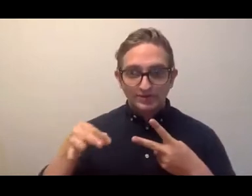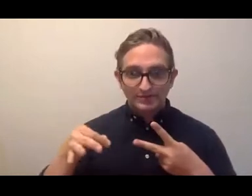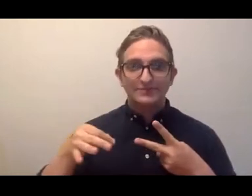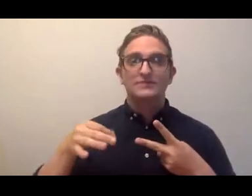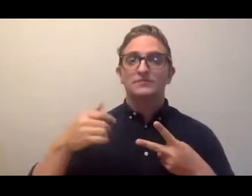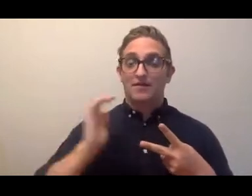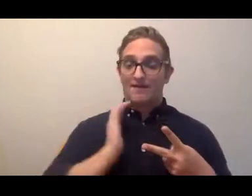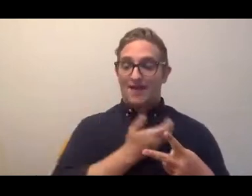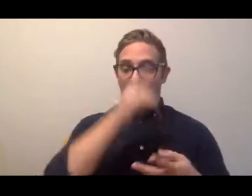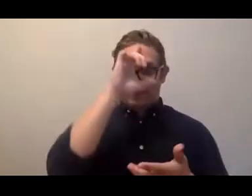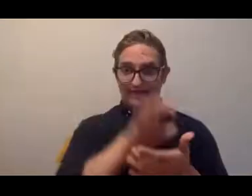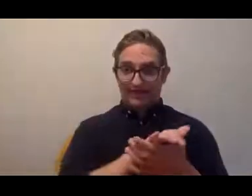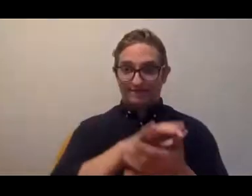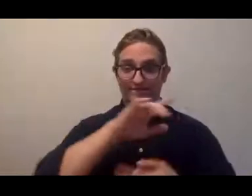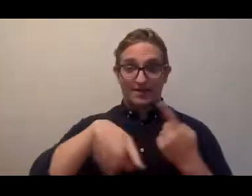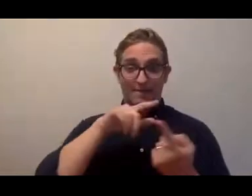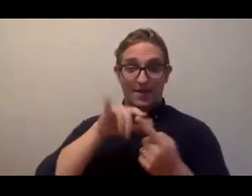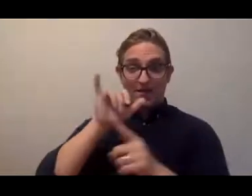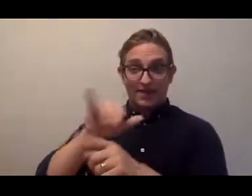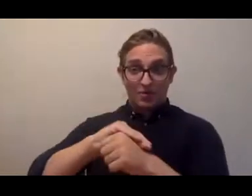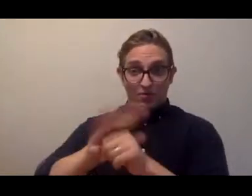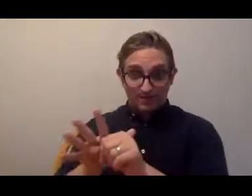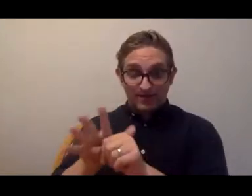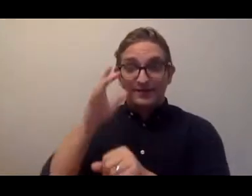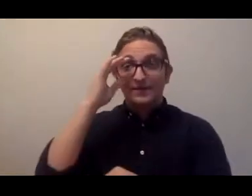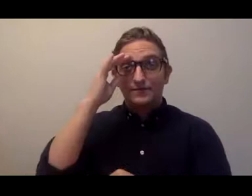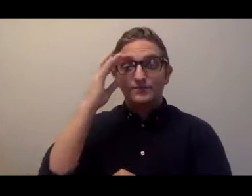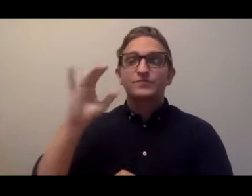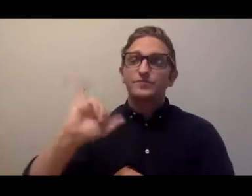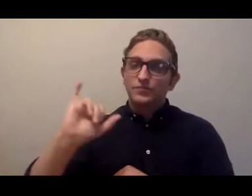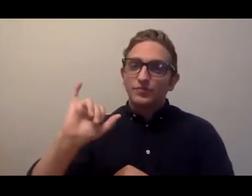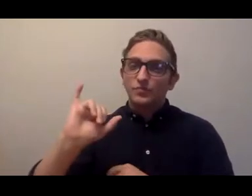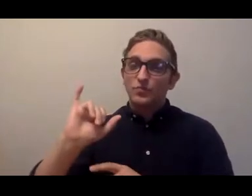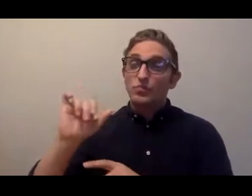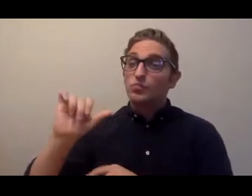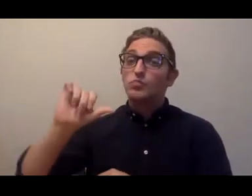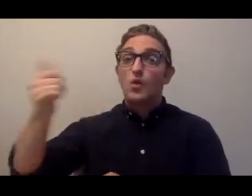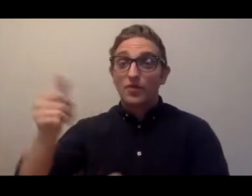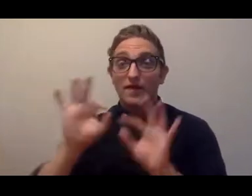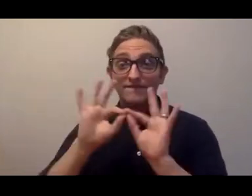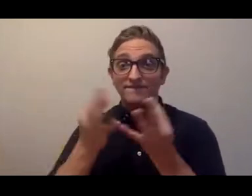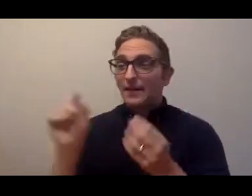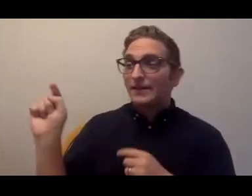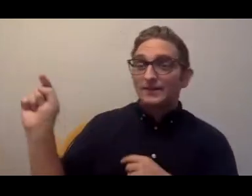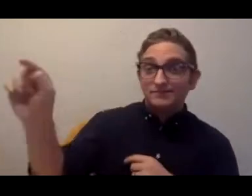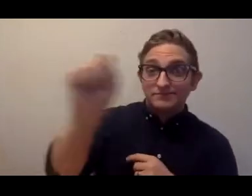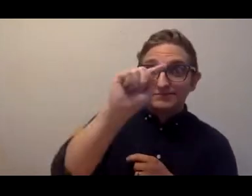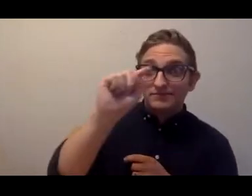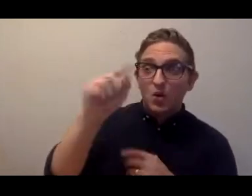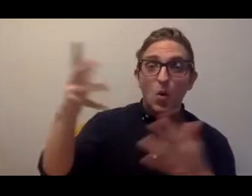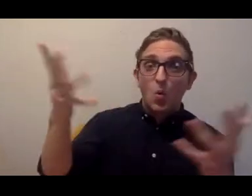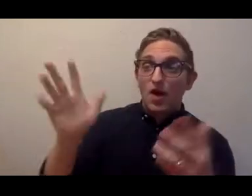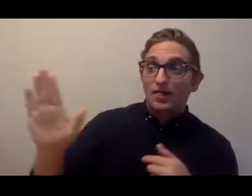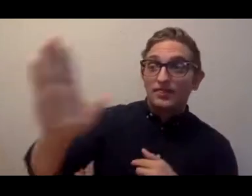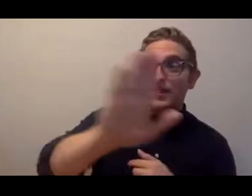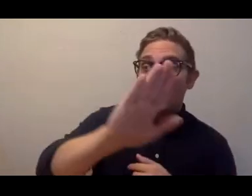we believe about the virus and what other family members have shown us they believe about the